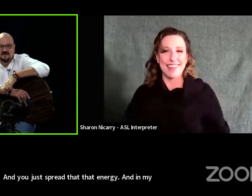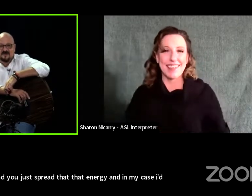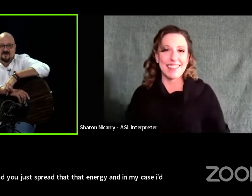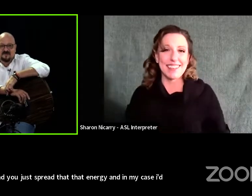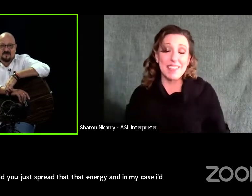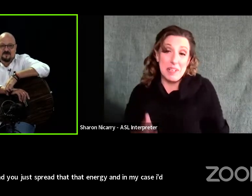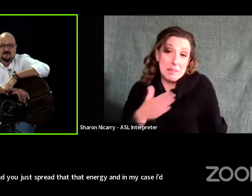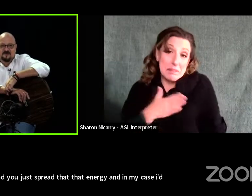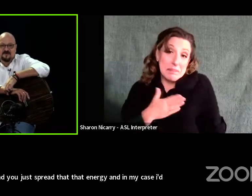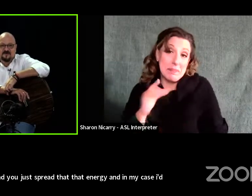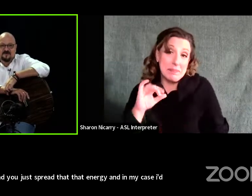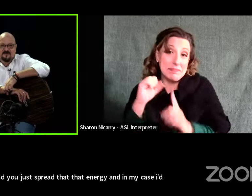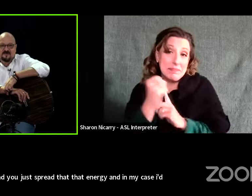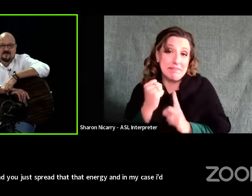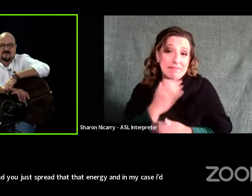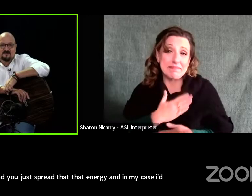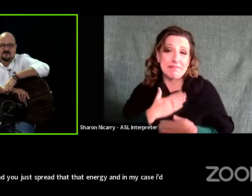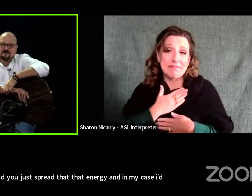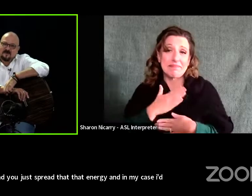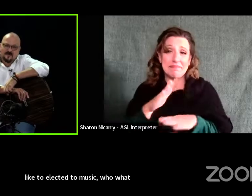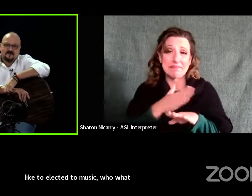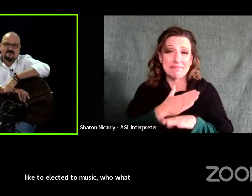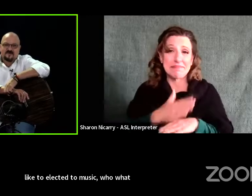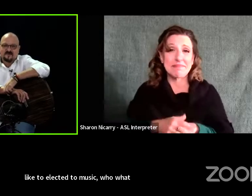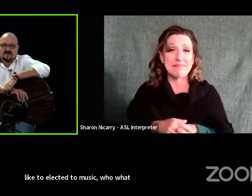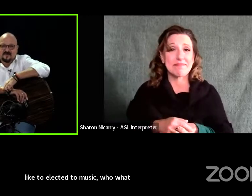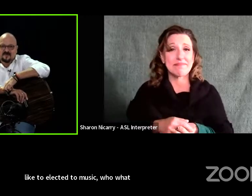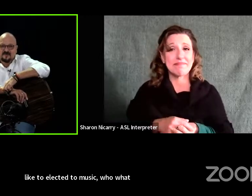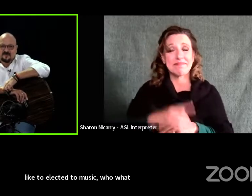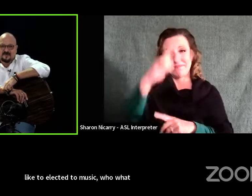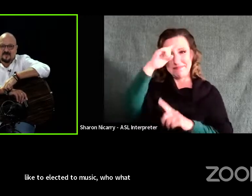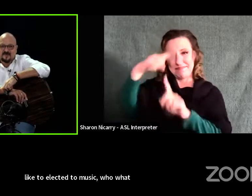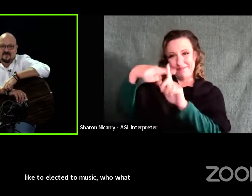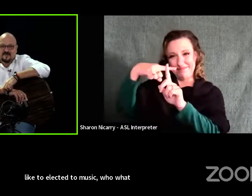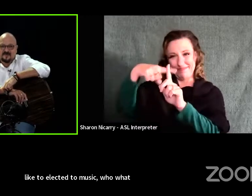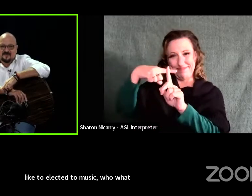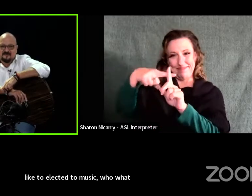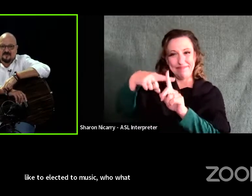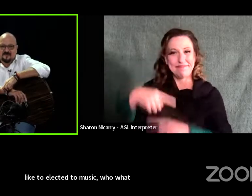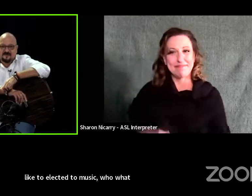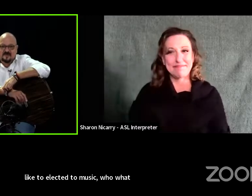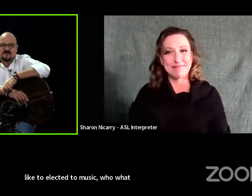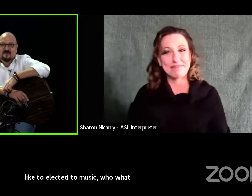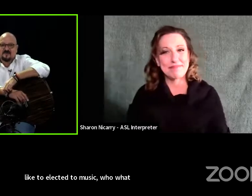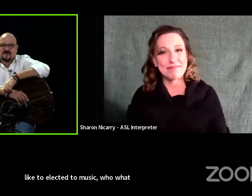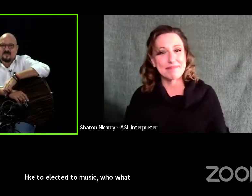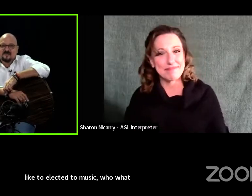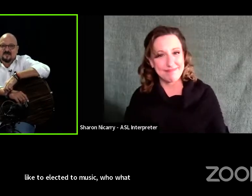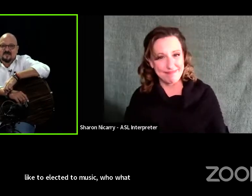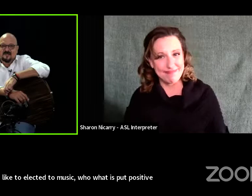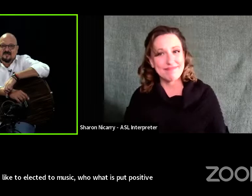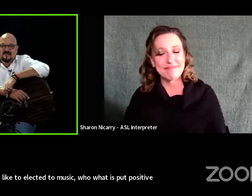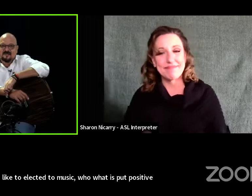I like to do music what is with positive, obviously,